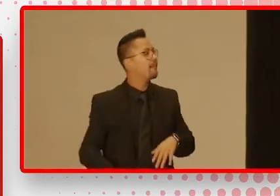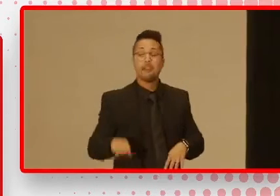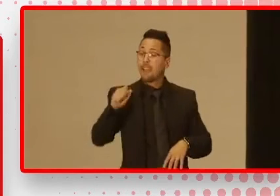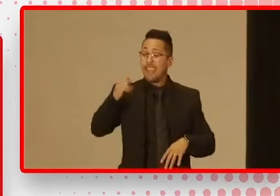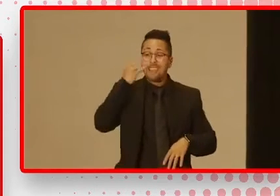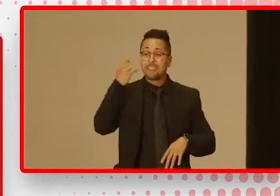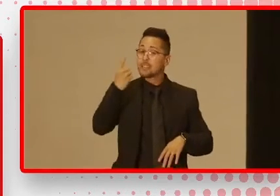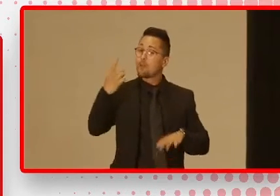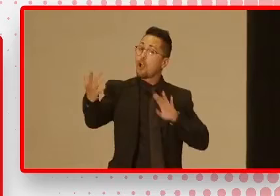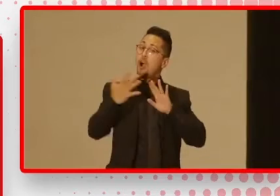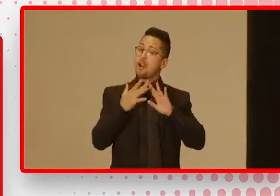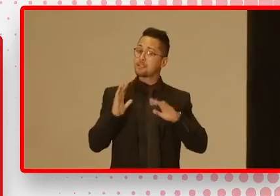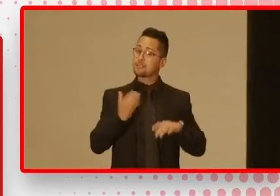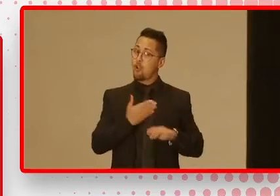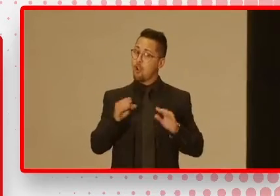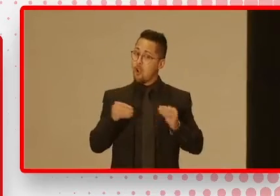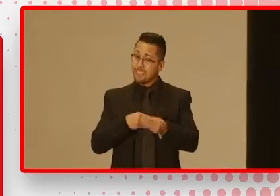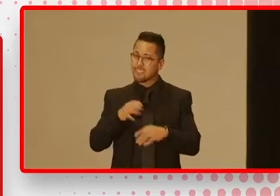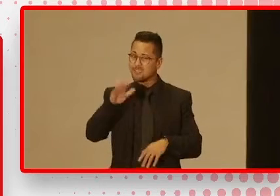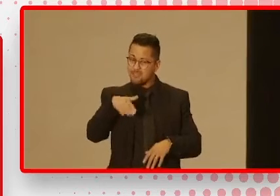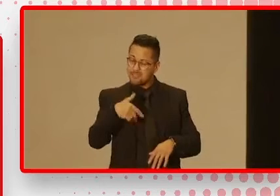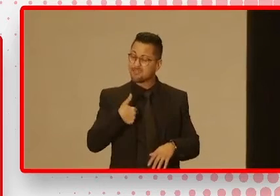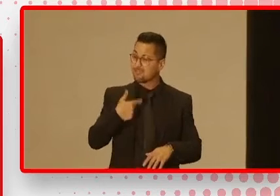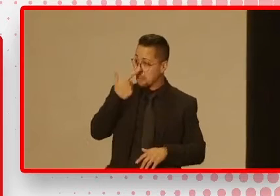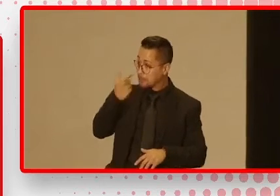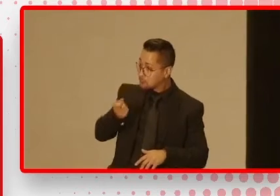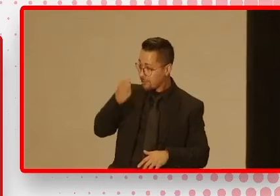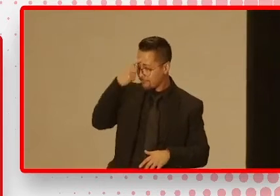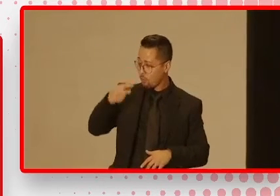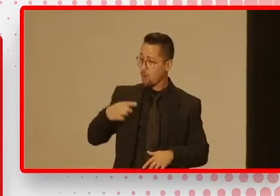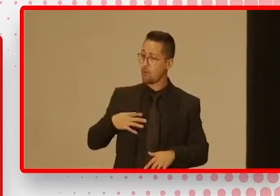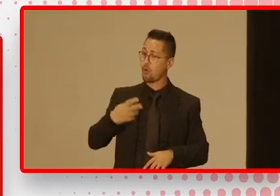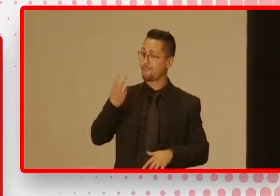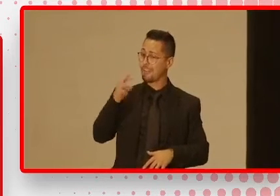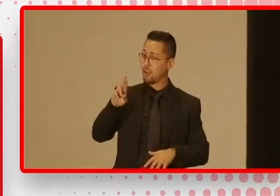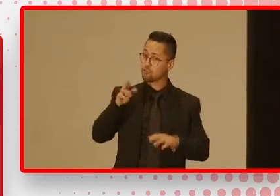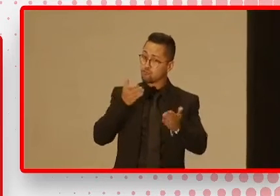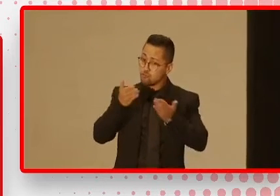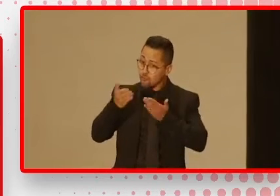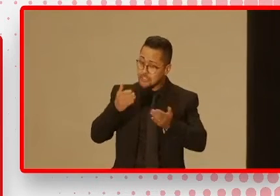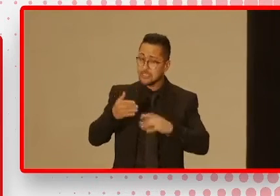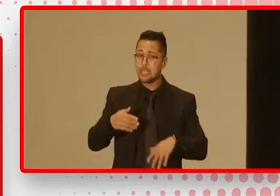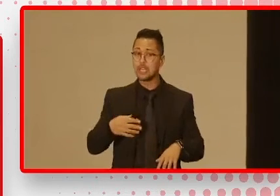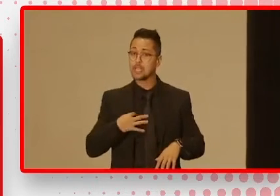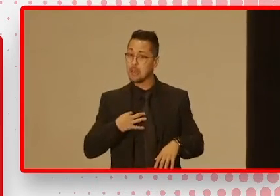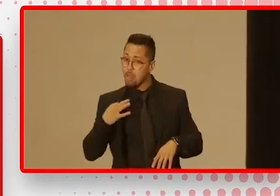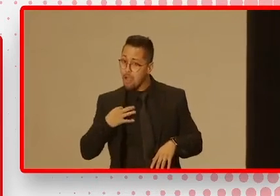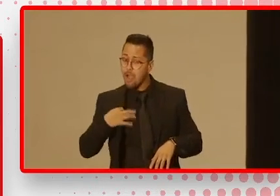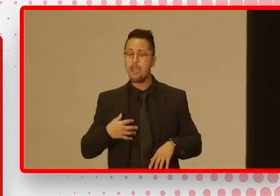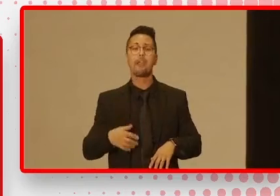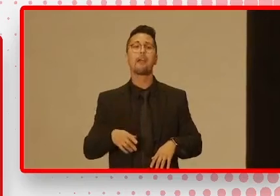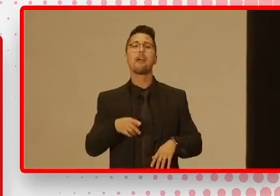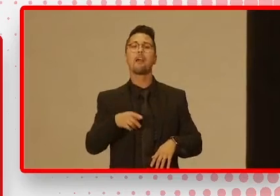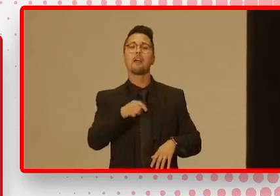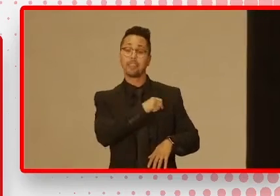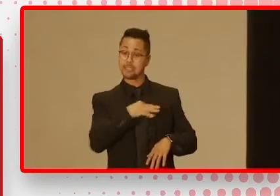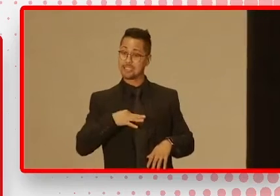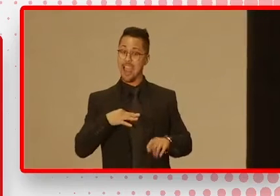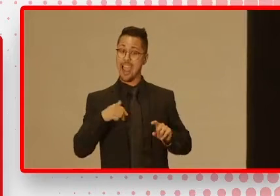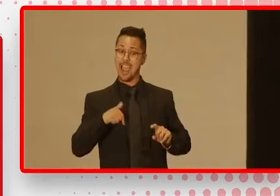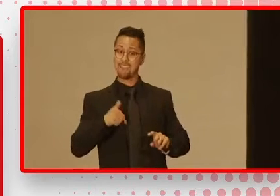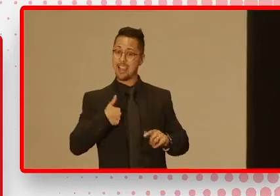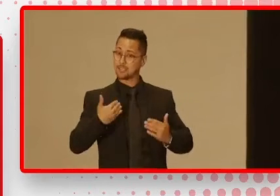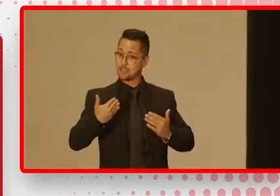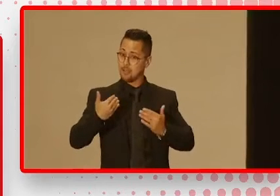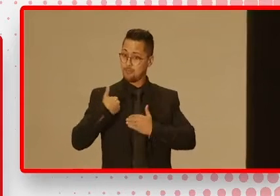contacts our office and says, hey, I'm interested in applying for VR services, our staff have a responsibility to make